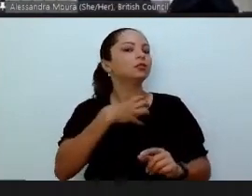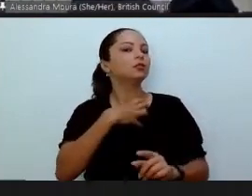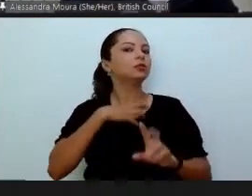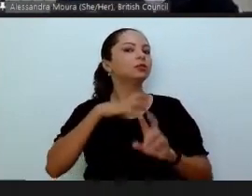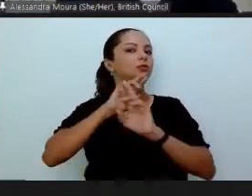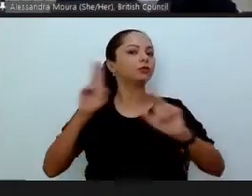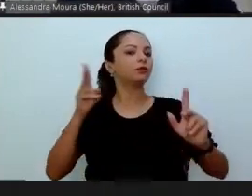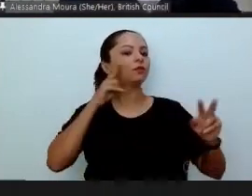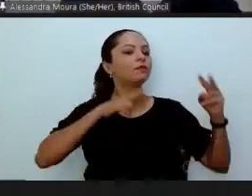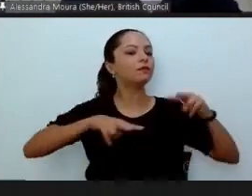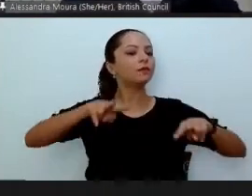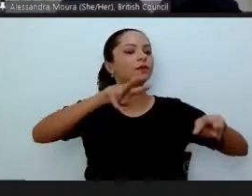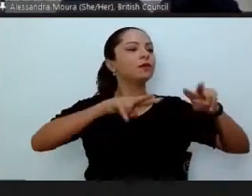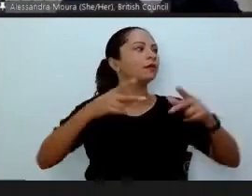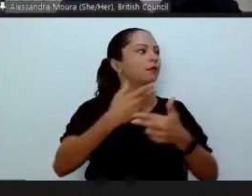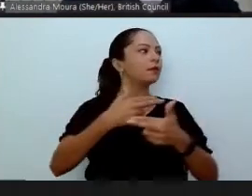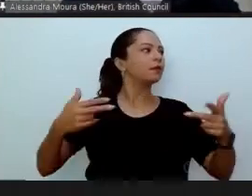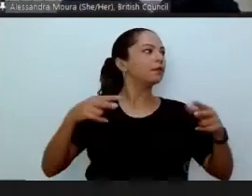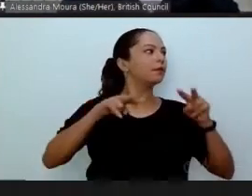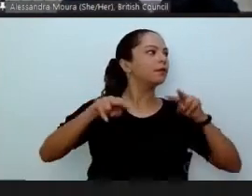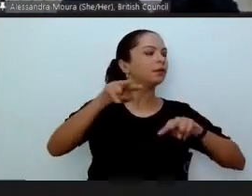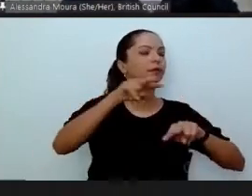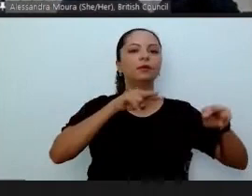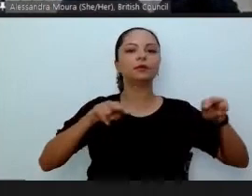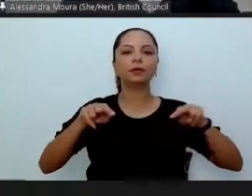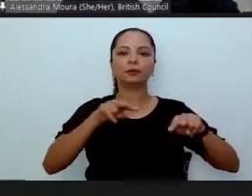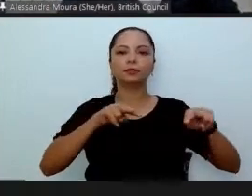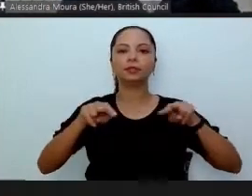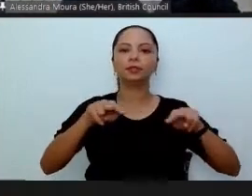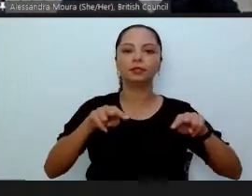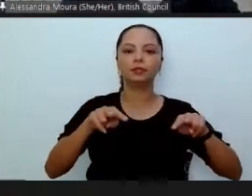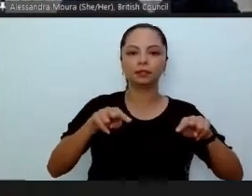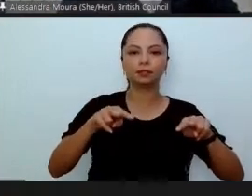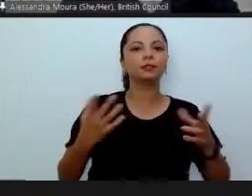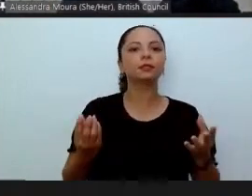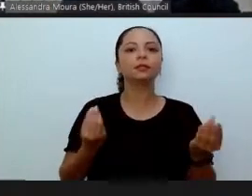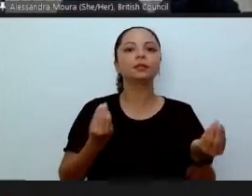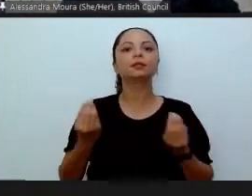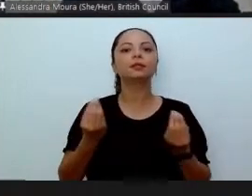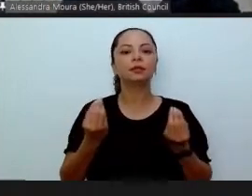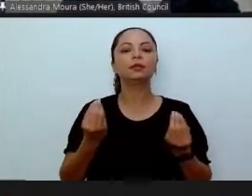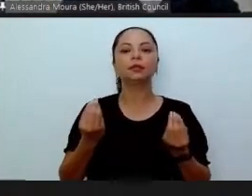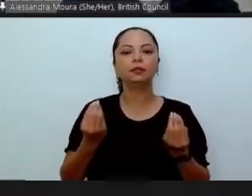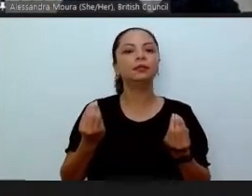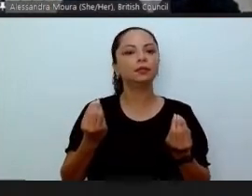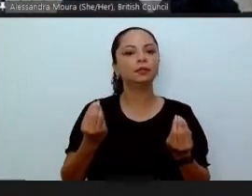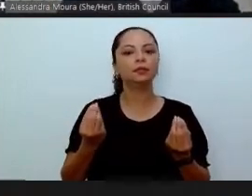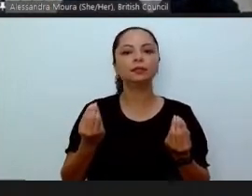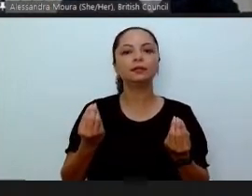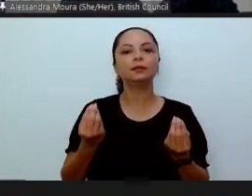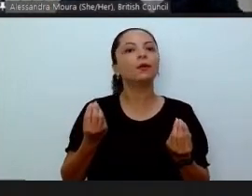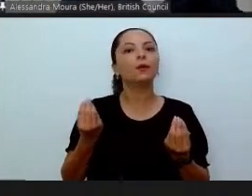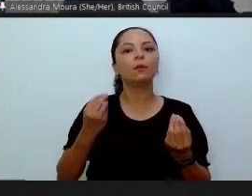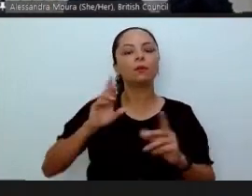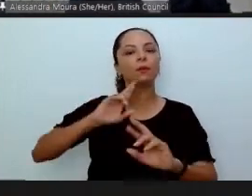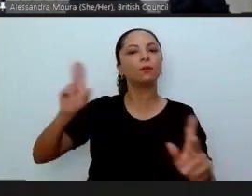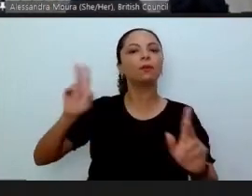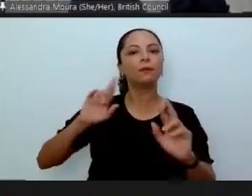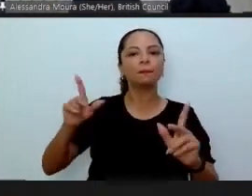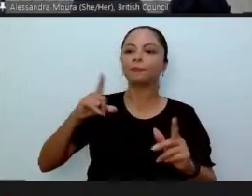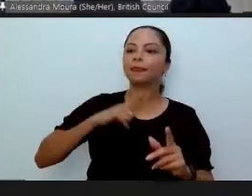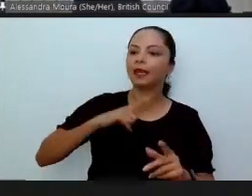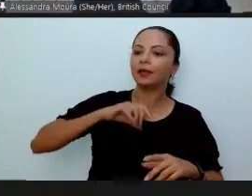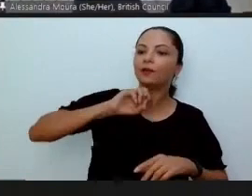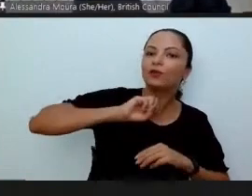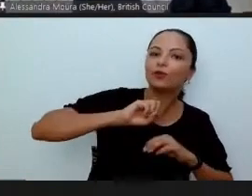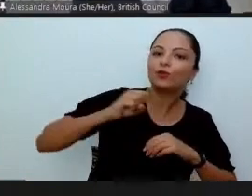there anything you can do differently? Making sense of the new learning and the implications for teaching in your own context.